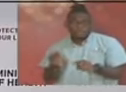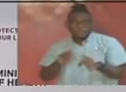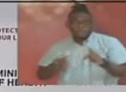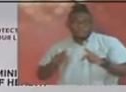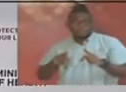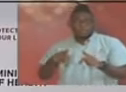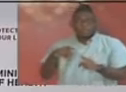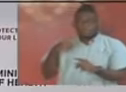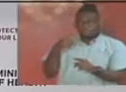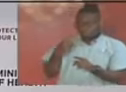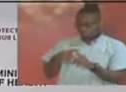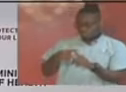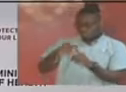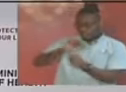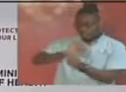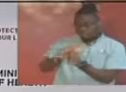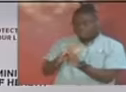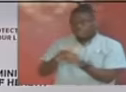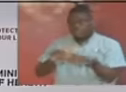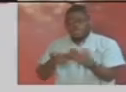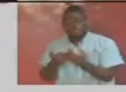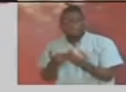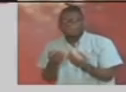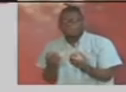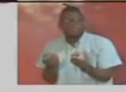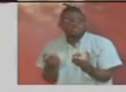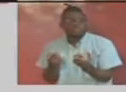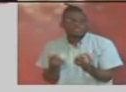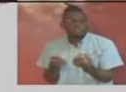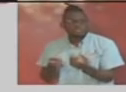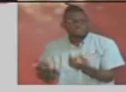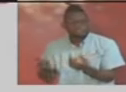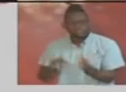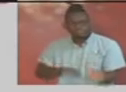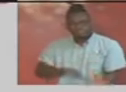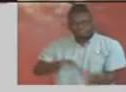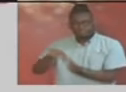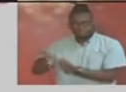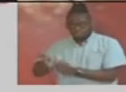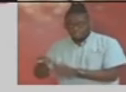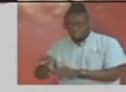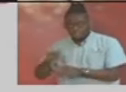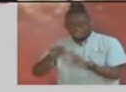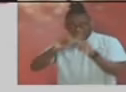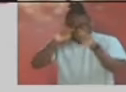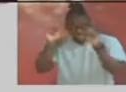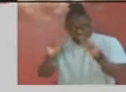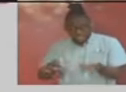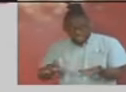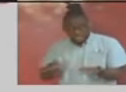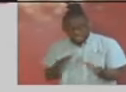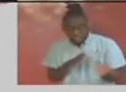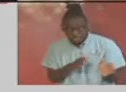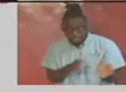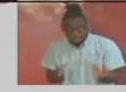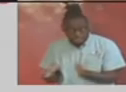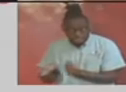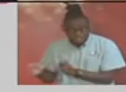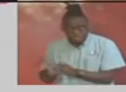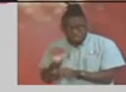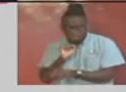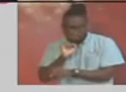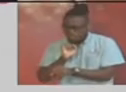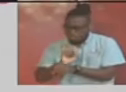So yeah, I think the testing strategy that we have has been working successfully throughout the epidemic. What we had done at certain stages is